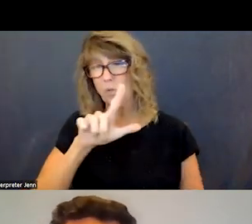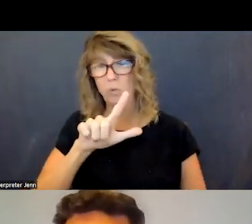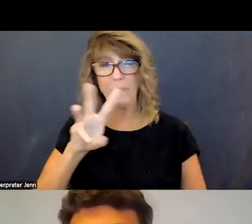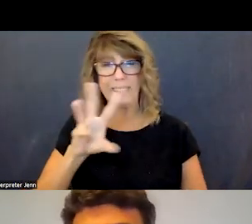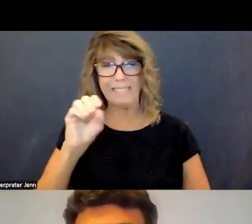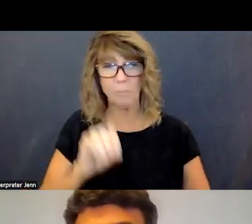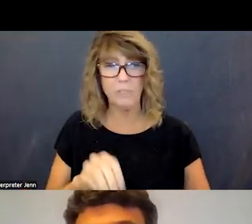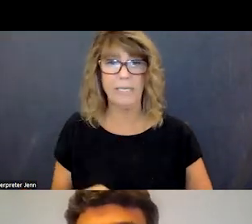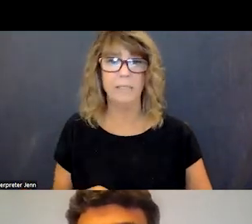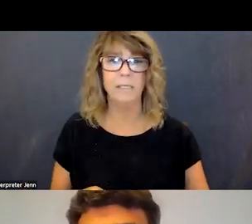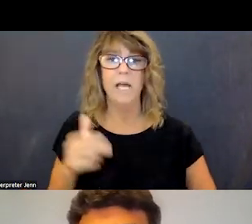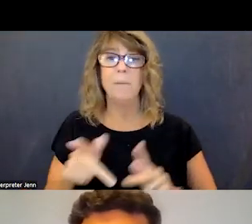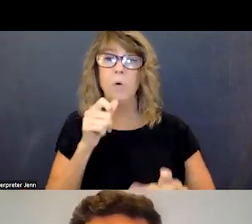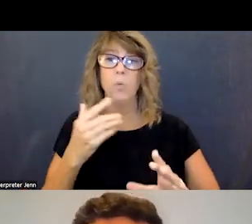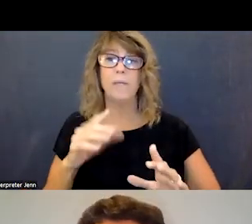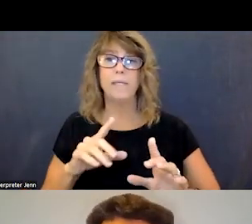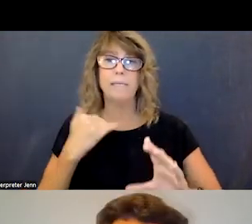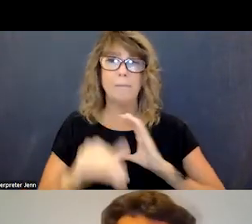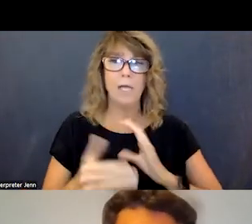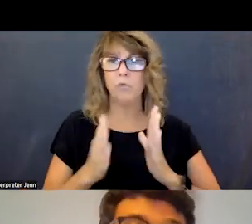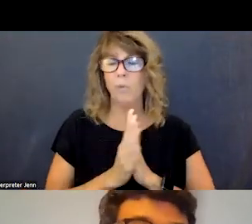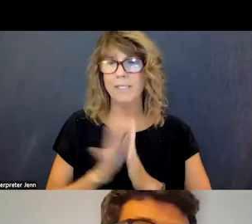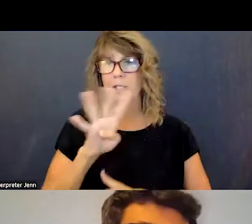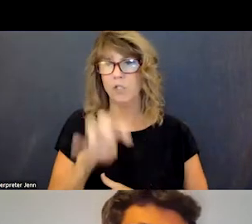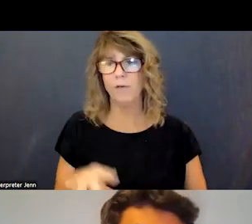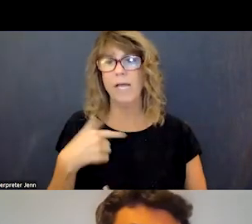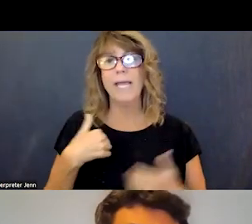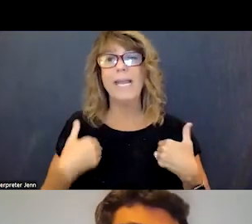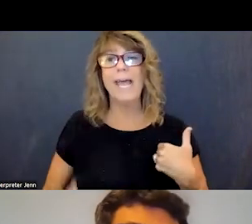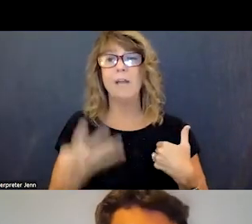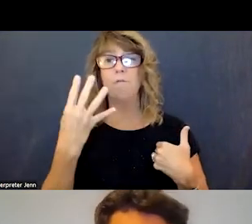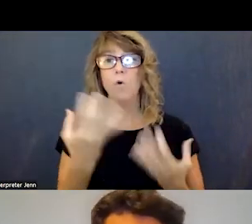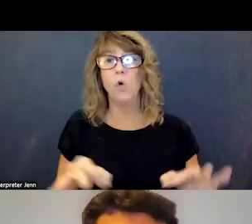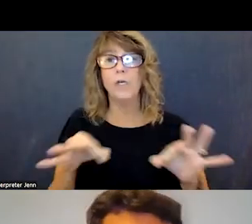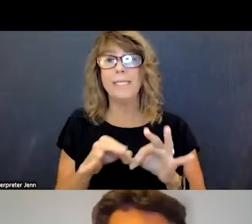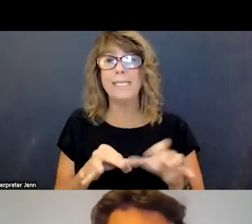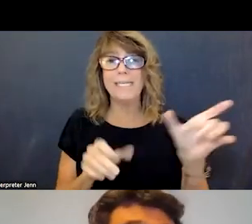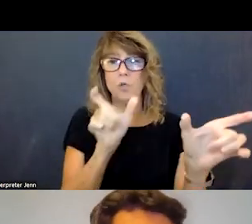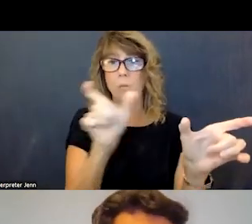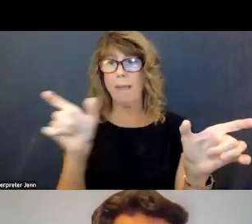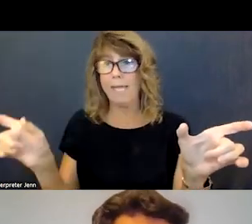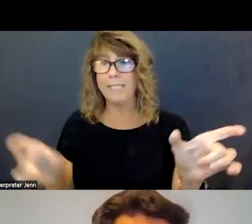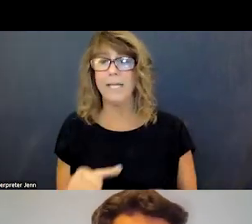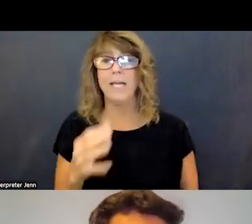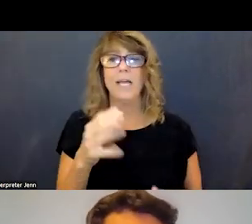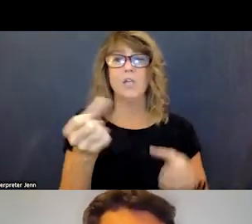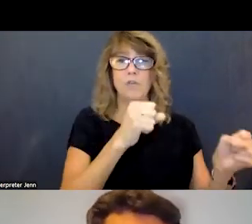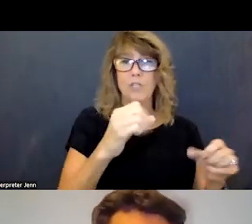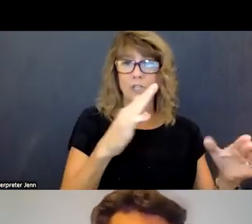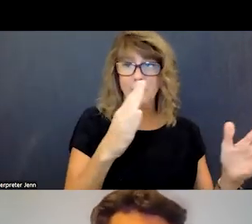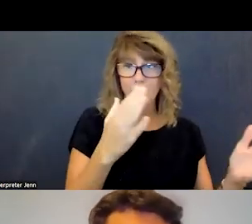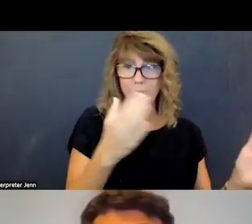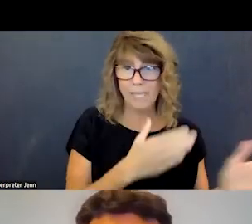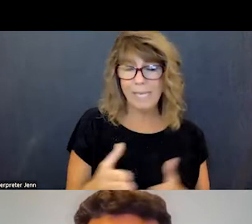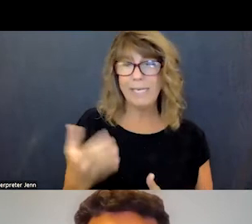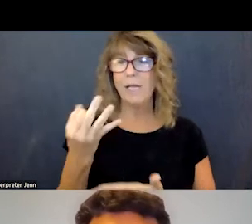emailed or to request to take the survey. The survey had 4 key domains: strategic planning, financing,